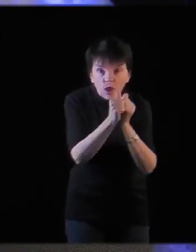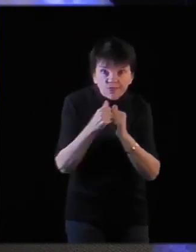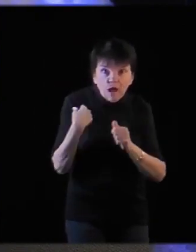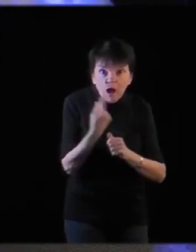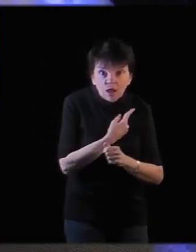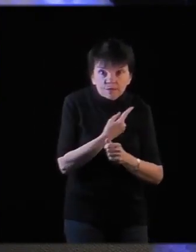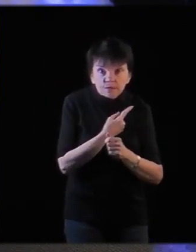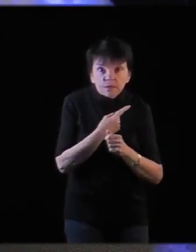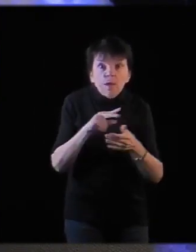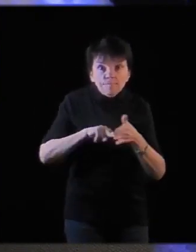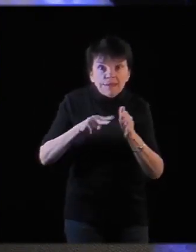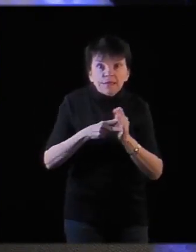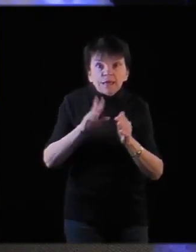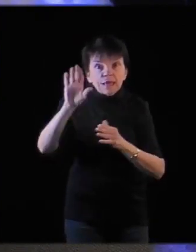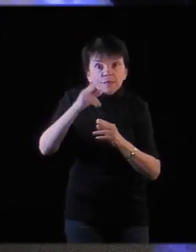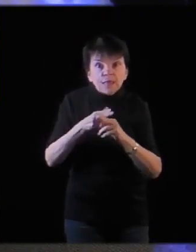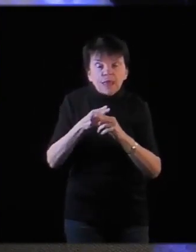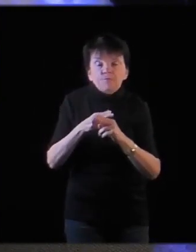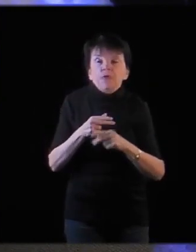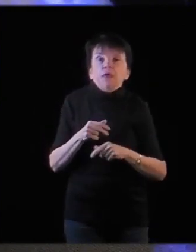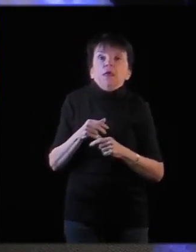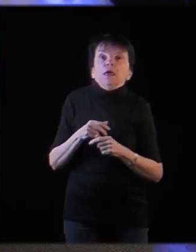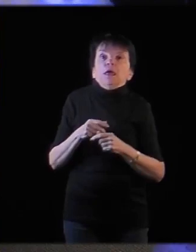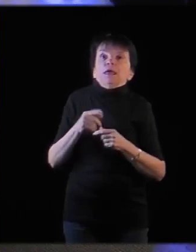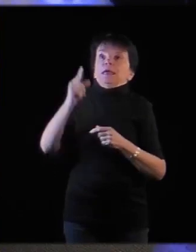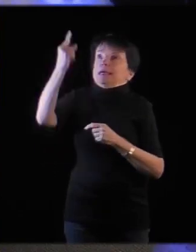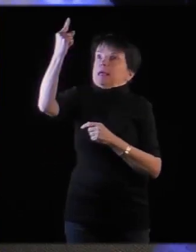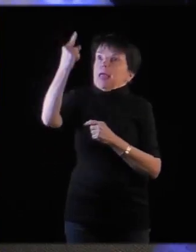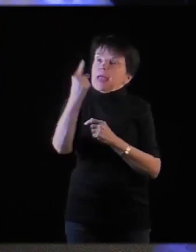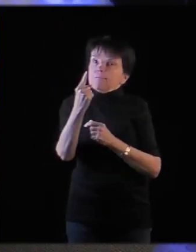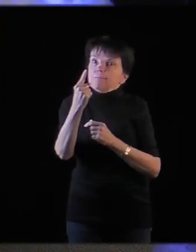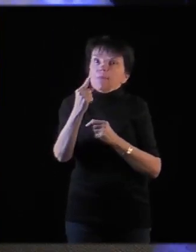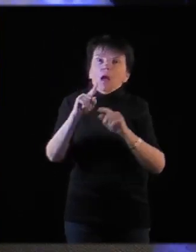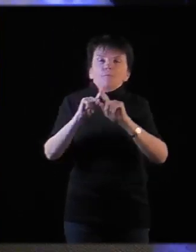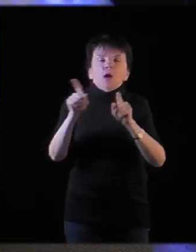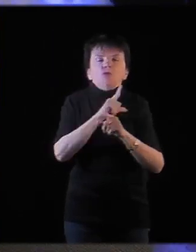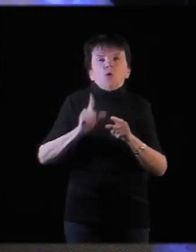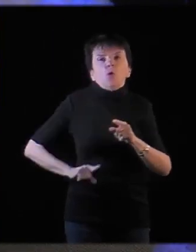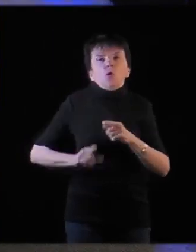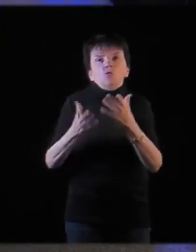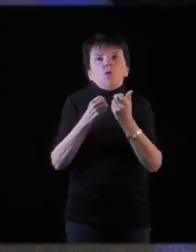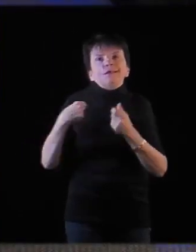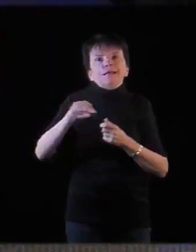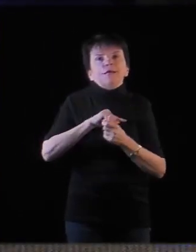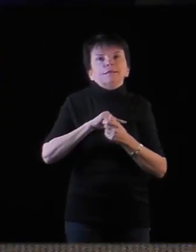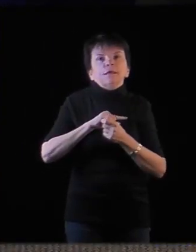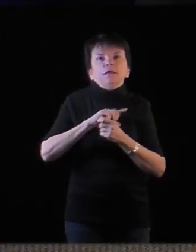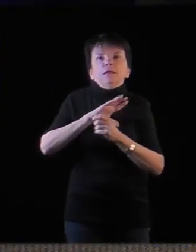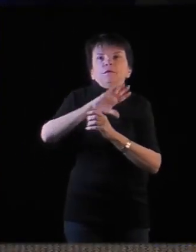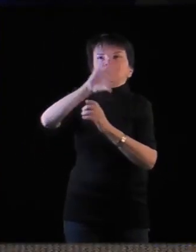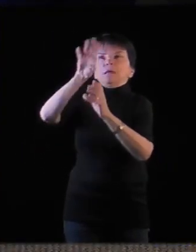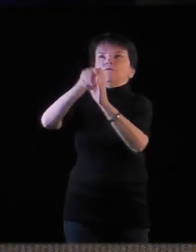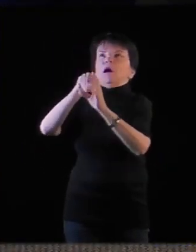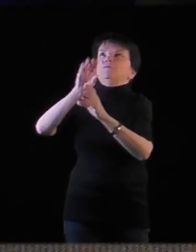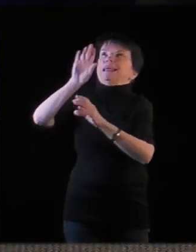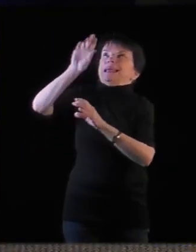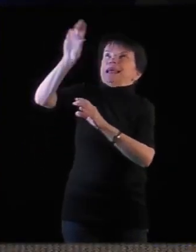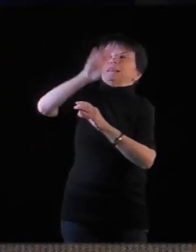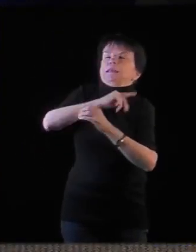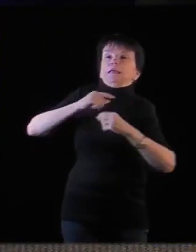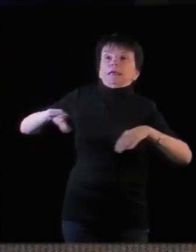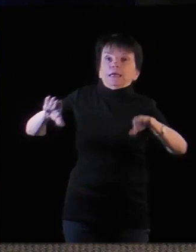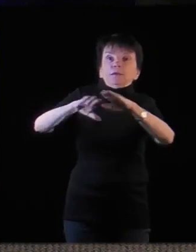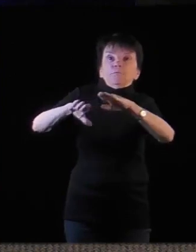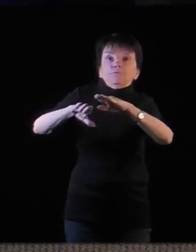kingdom that will come our way, that the Lord wants us to be a part of his kingdom. The kingdom is still to